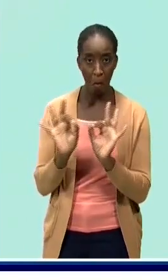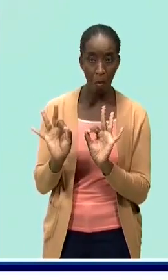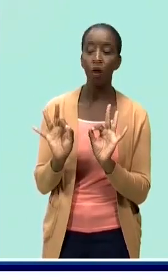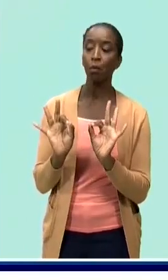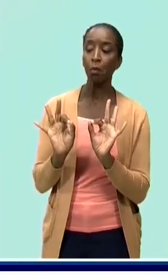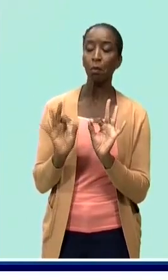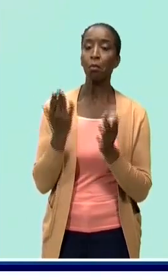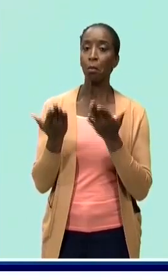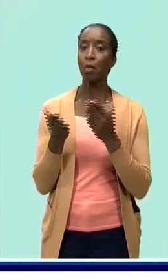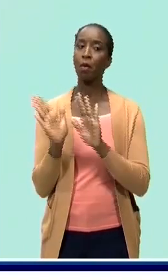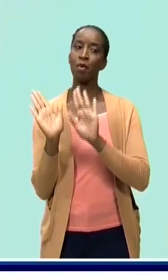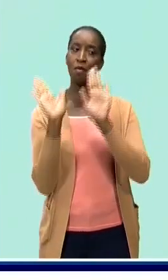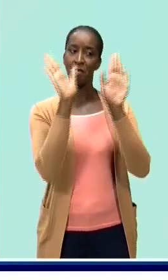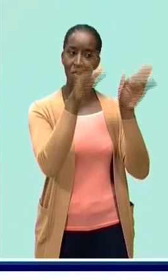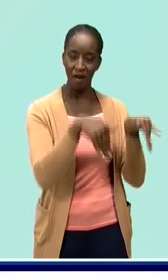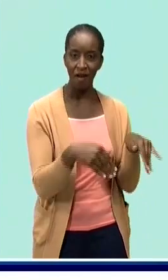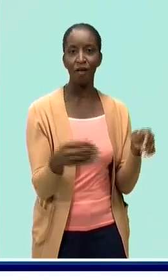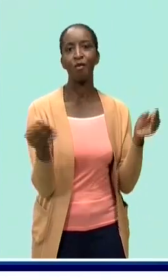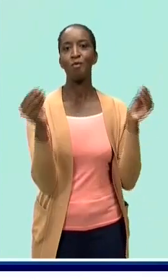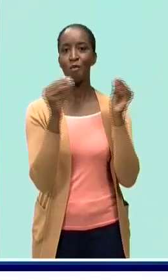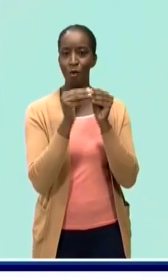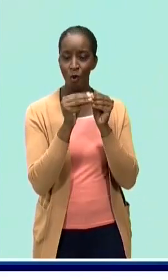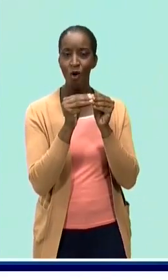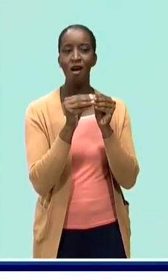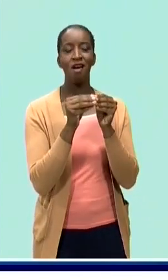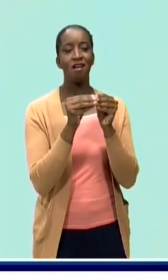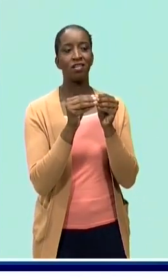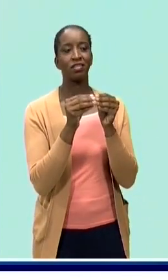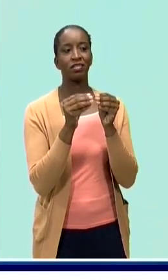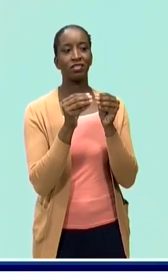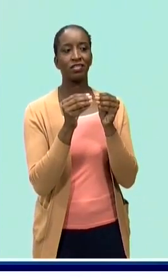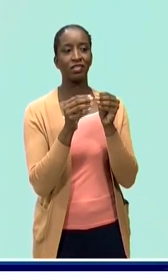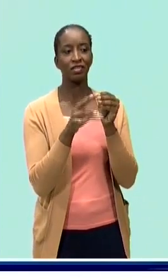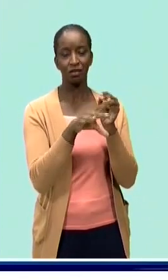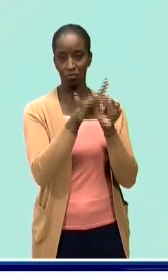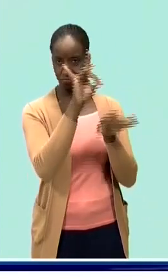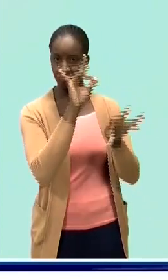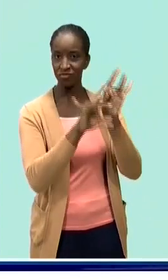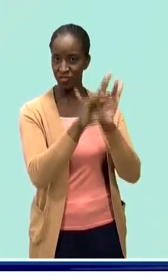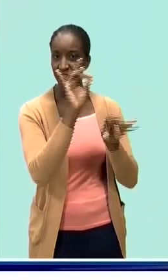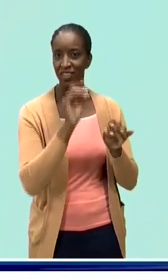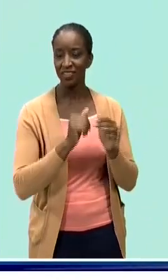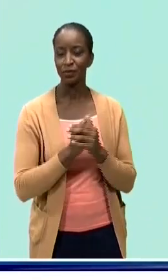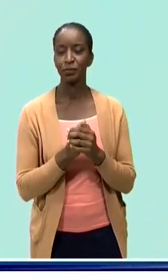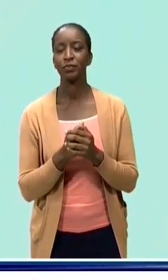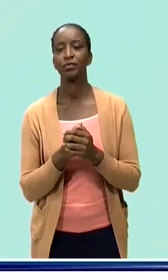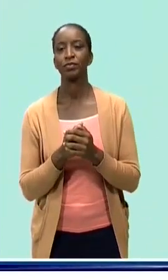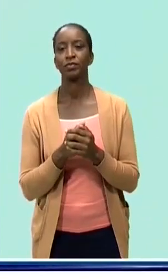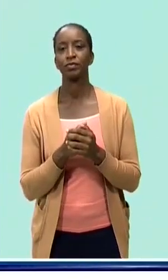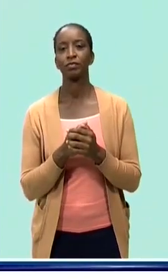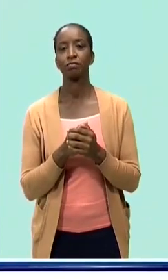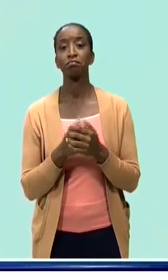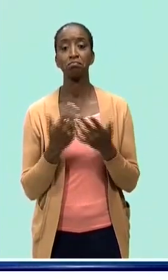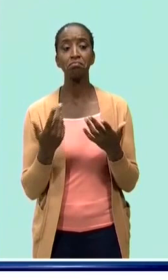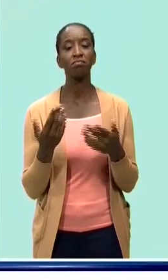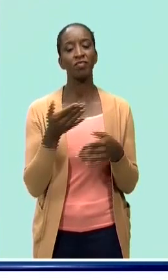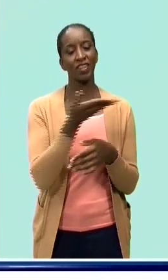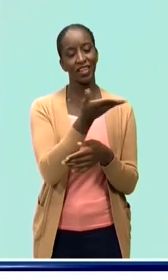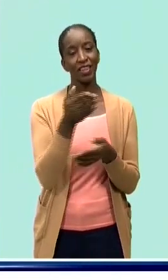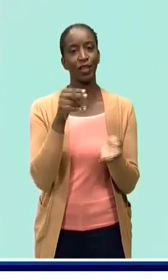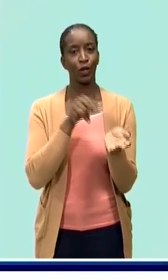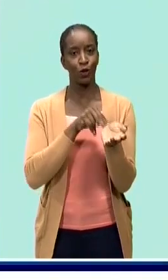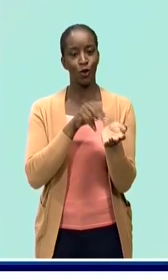place for those nurses, accommodation and all that. They would have to settle in, and as long as we are then able to